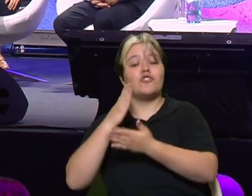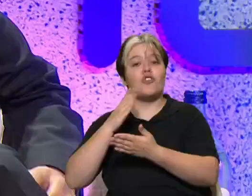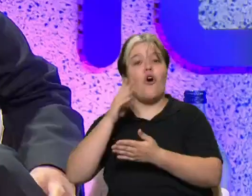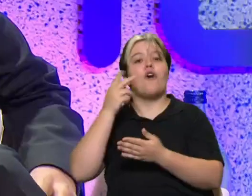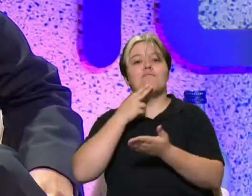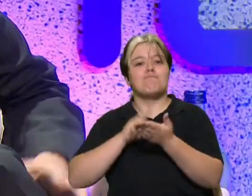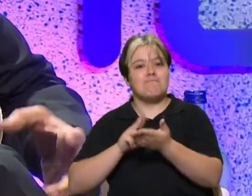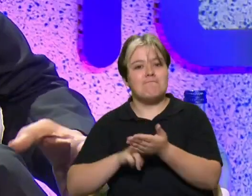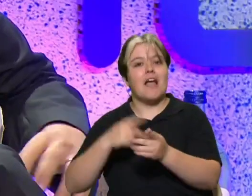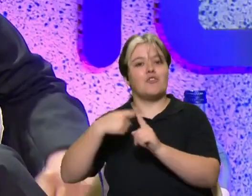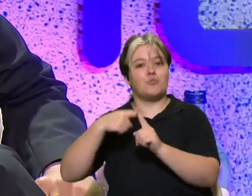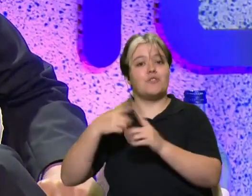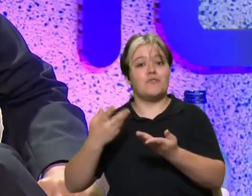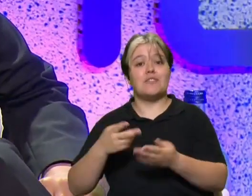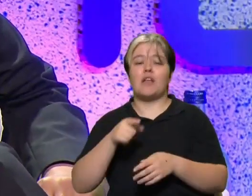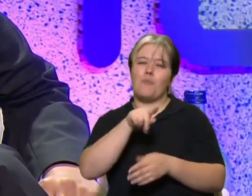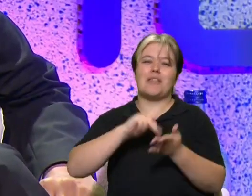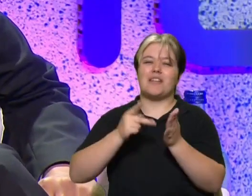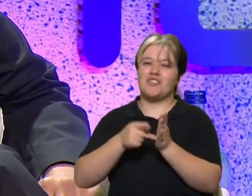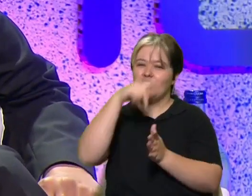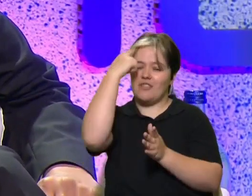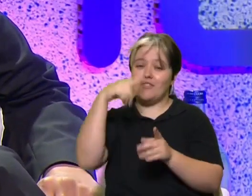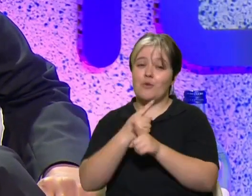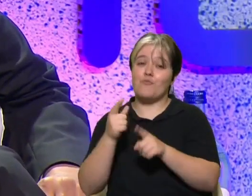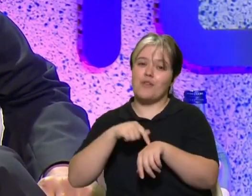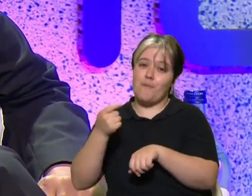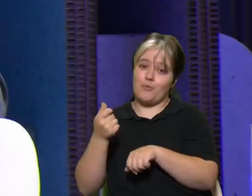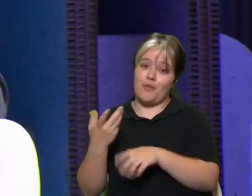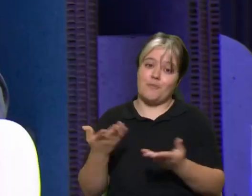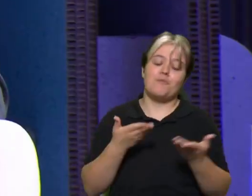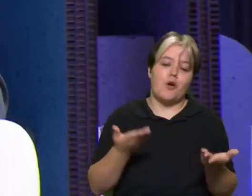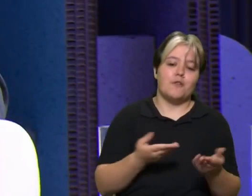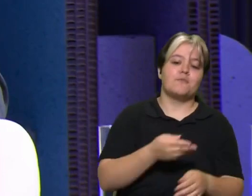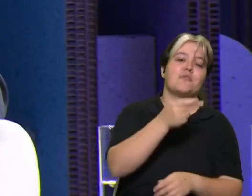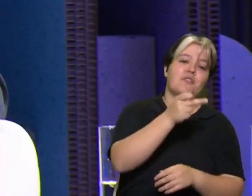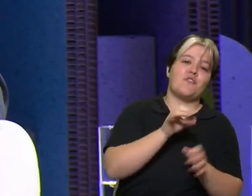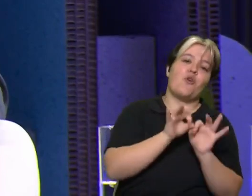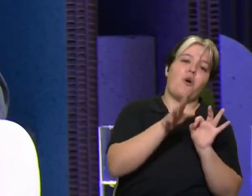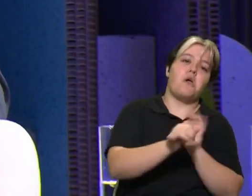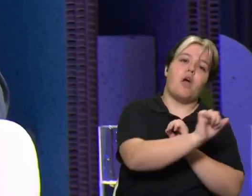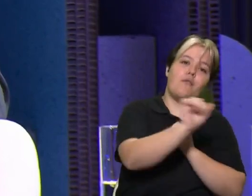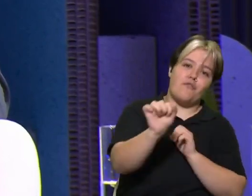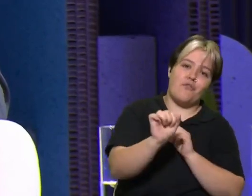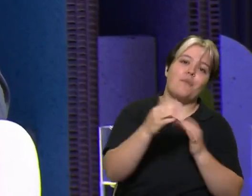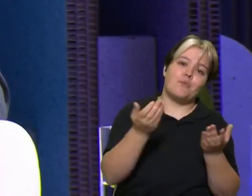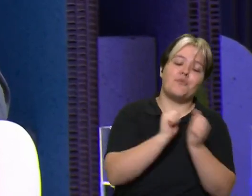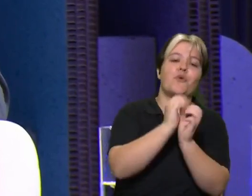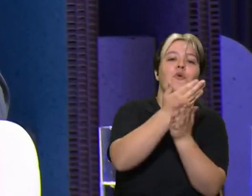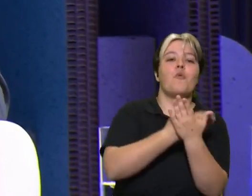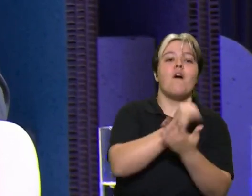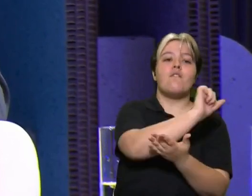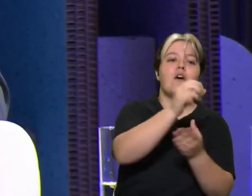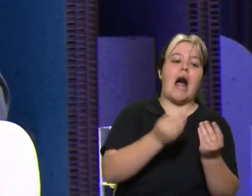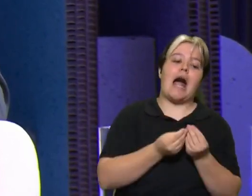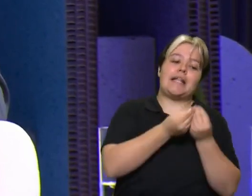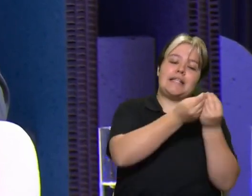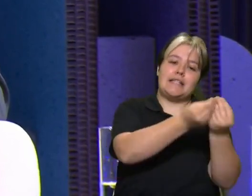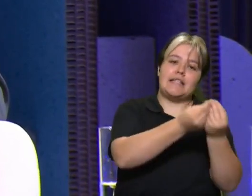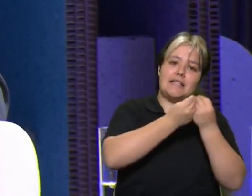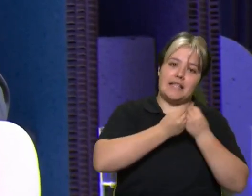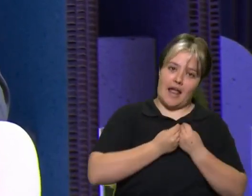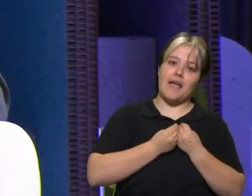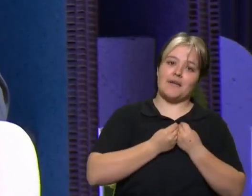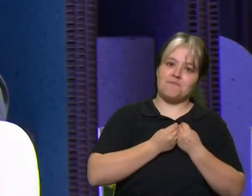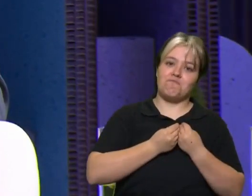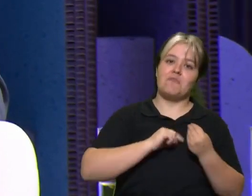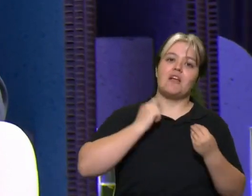and this technology is more difficult than the others because it's more recent. So thank you for your